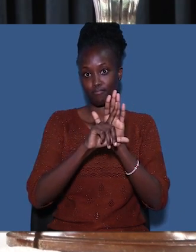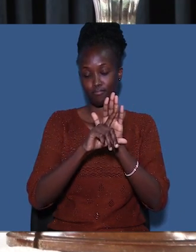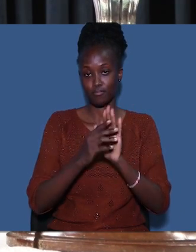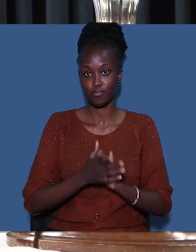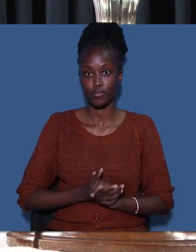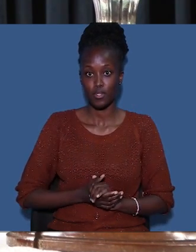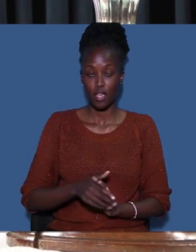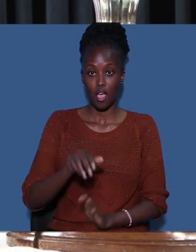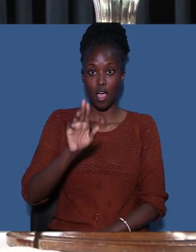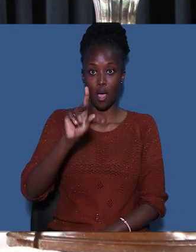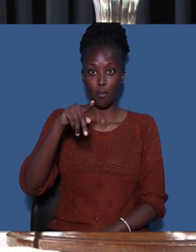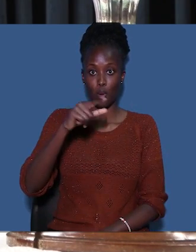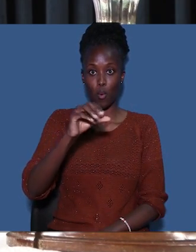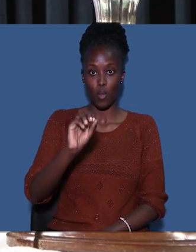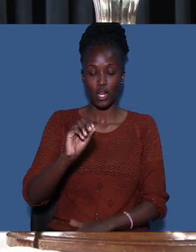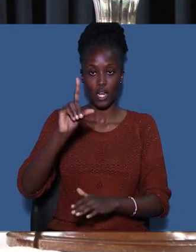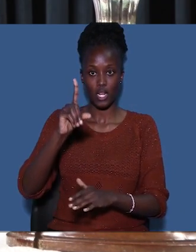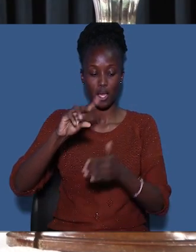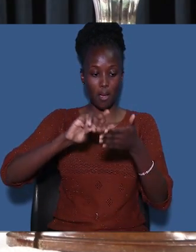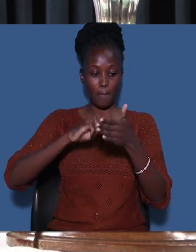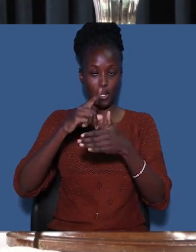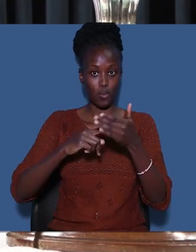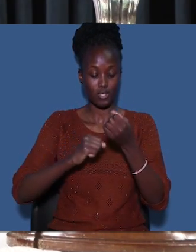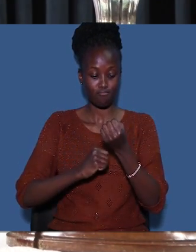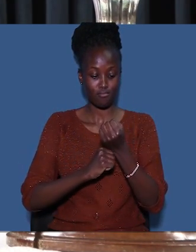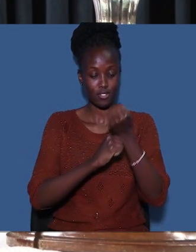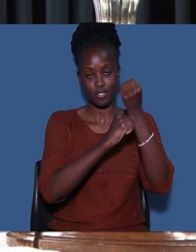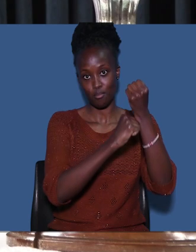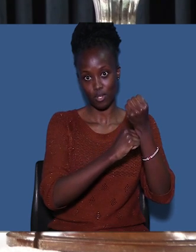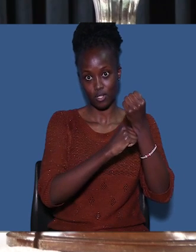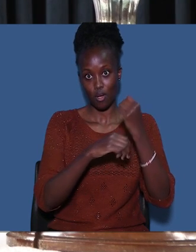To uphold means to support or to defend,